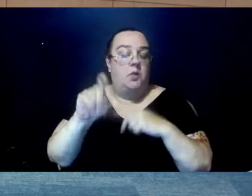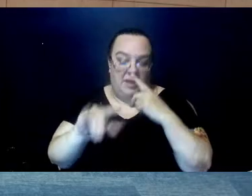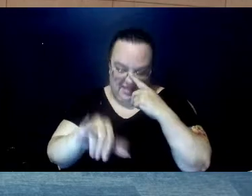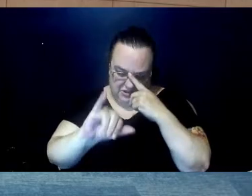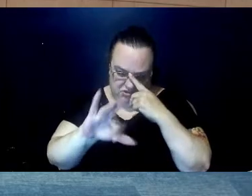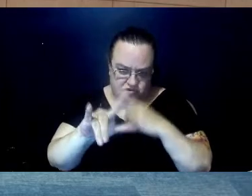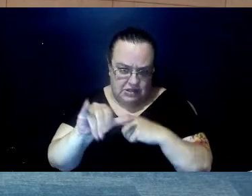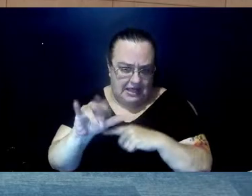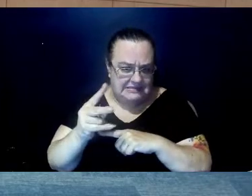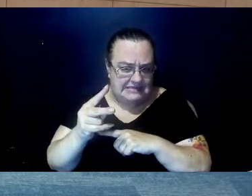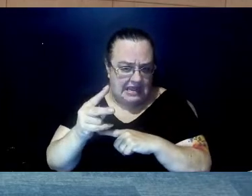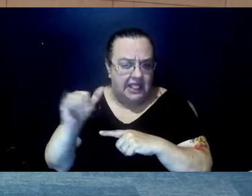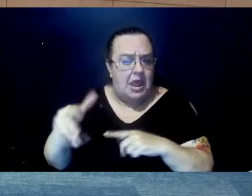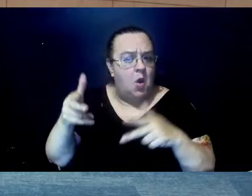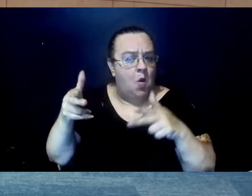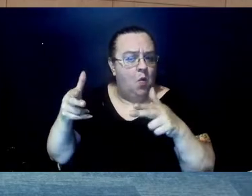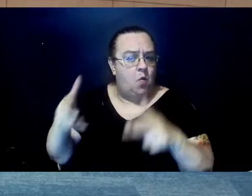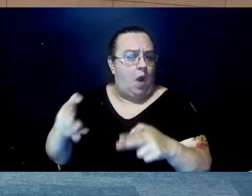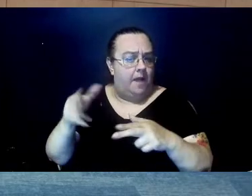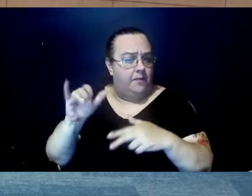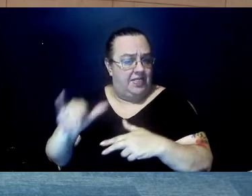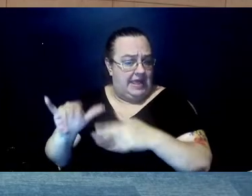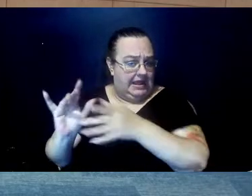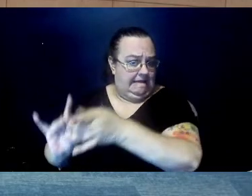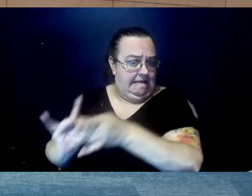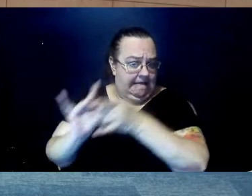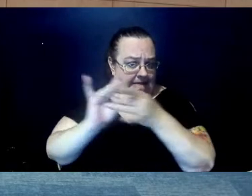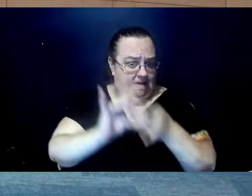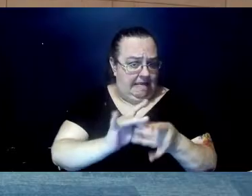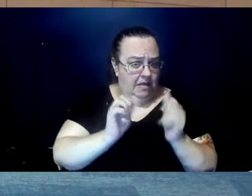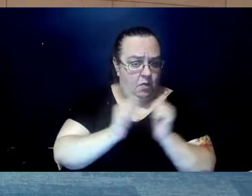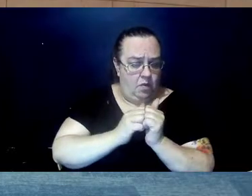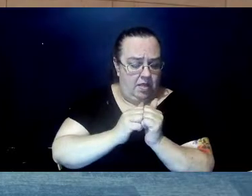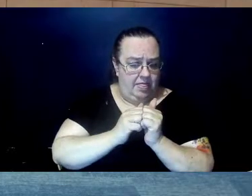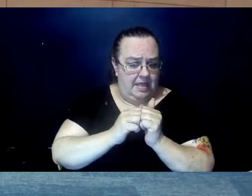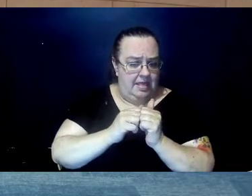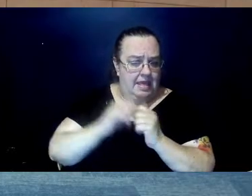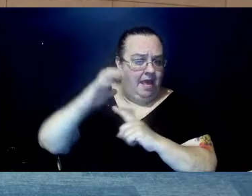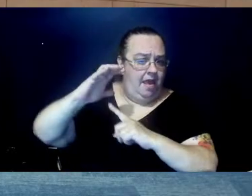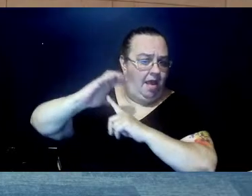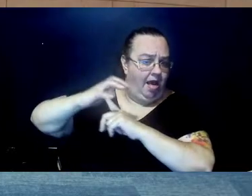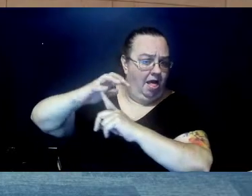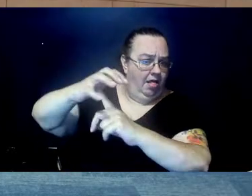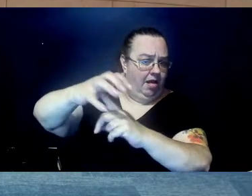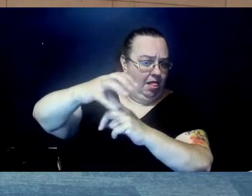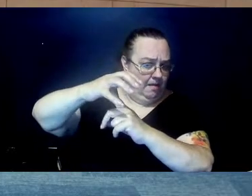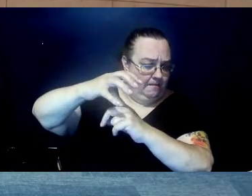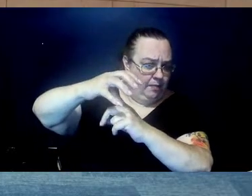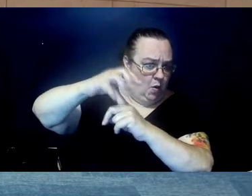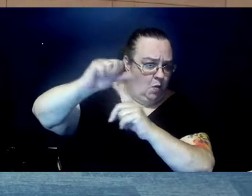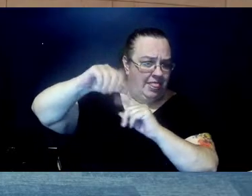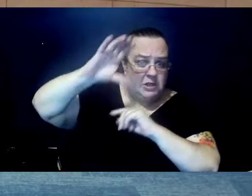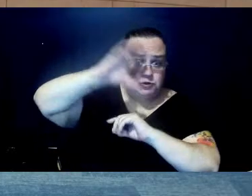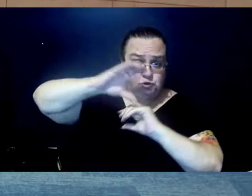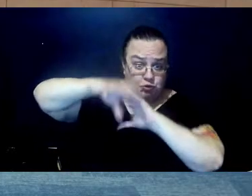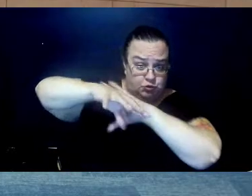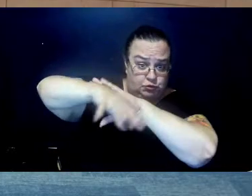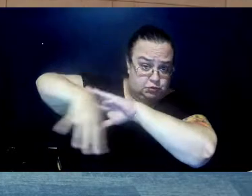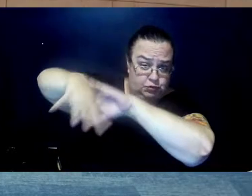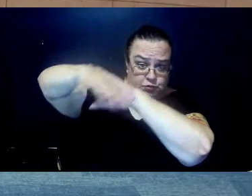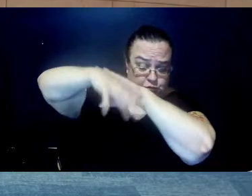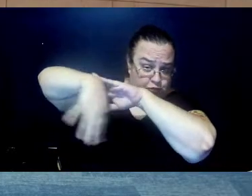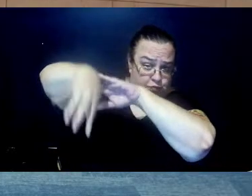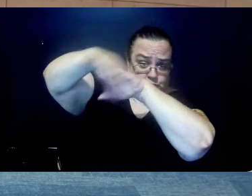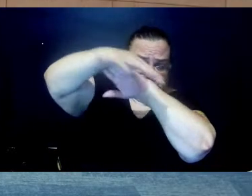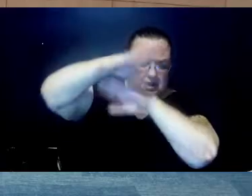armed robbery, was that connected with the helicopter with the searchlight that was circling the town? Because I got a few